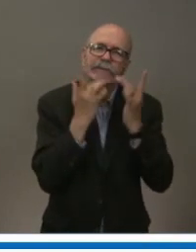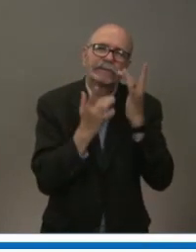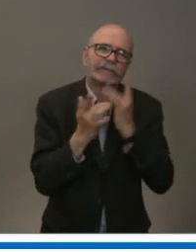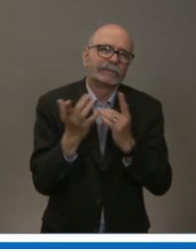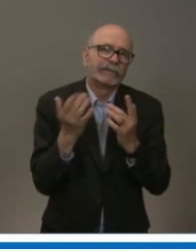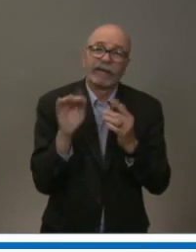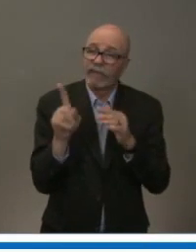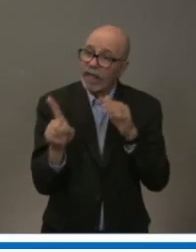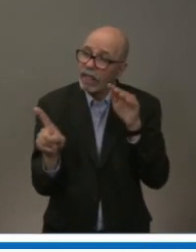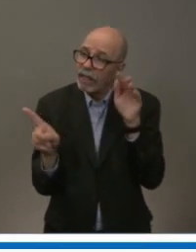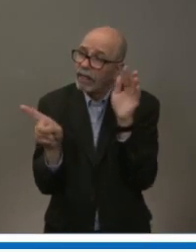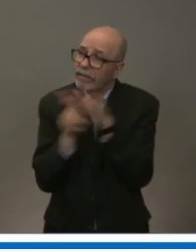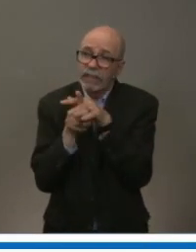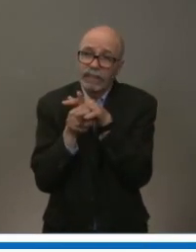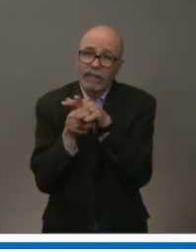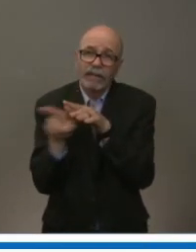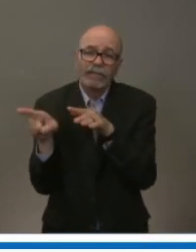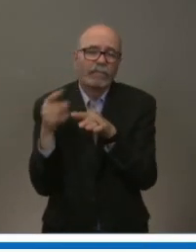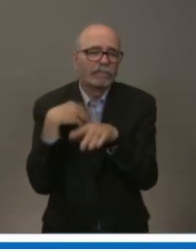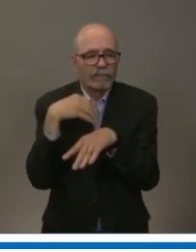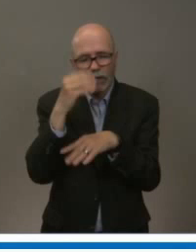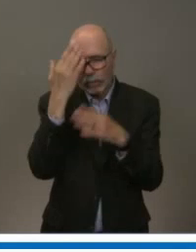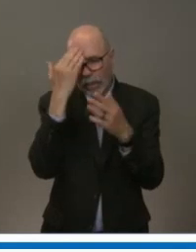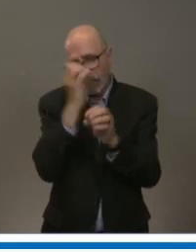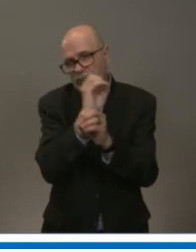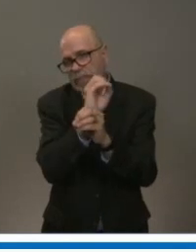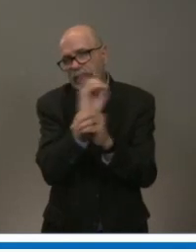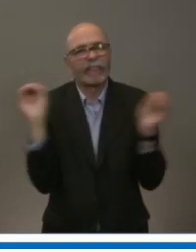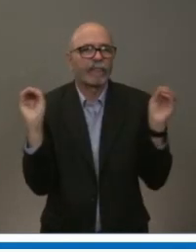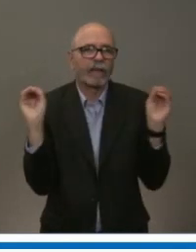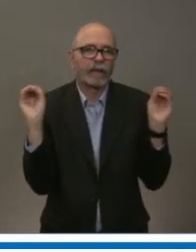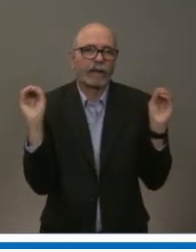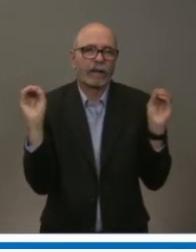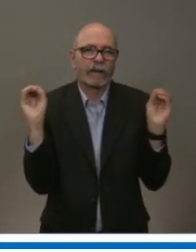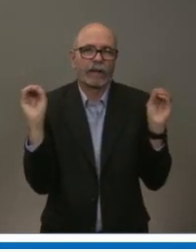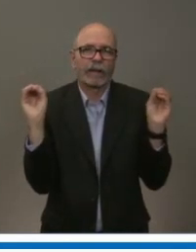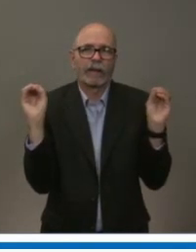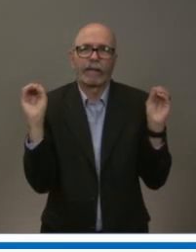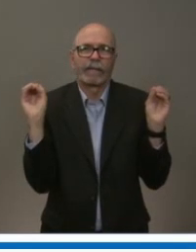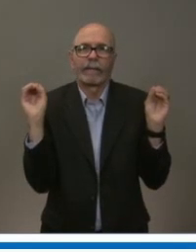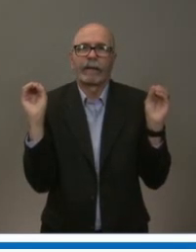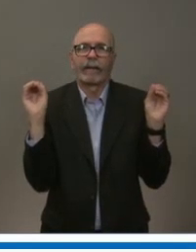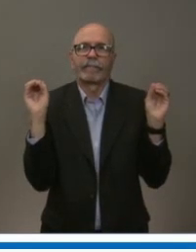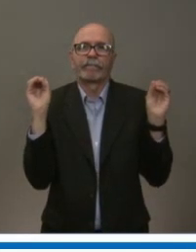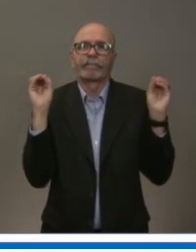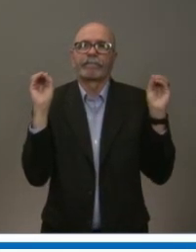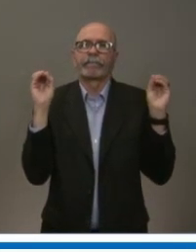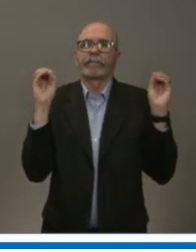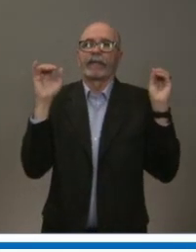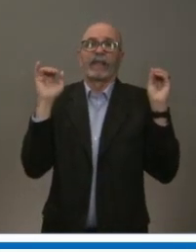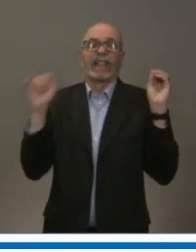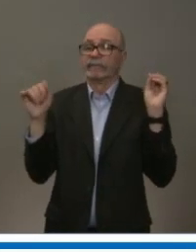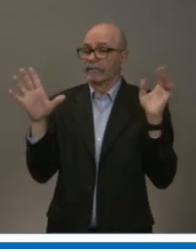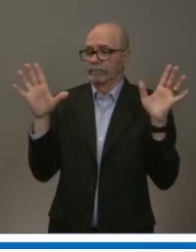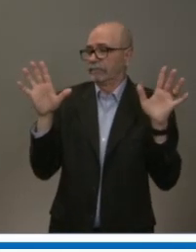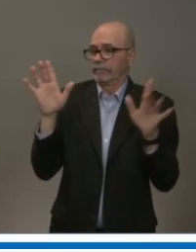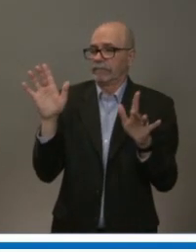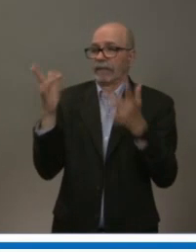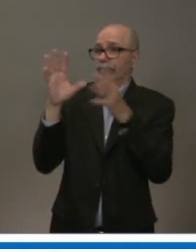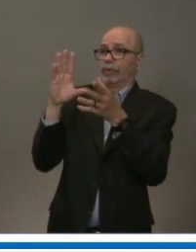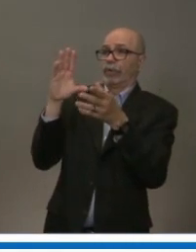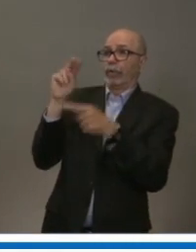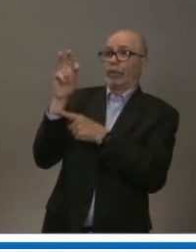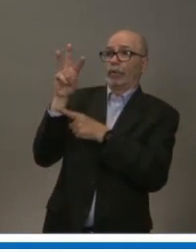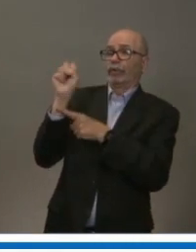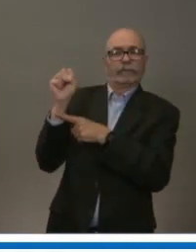you're bringing forward because, as you said, it's late breaking, and I haven't had time to kind of delve into that with my team. Go ahead, Jesse,